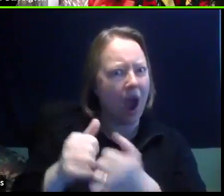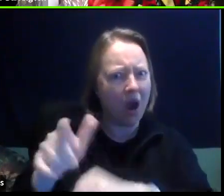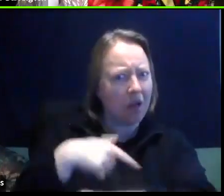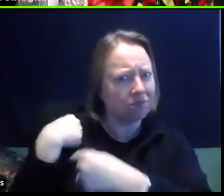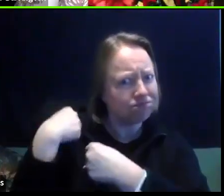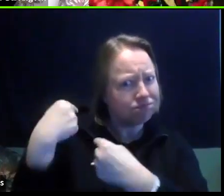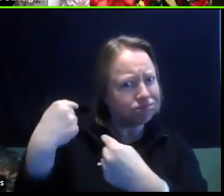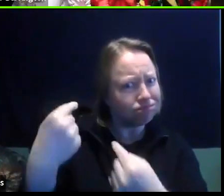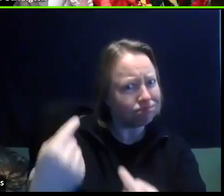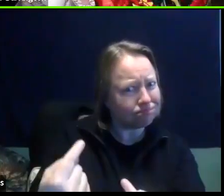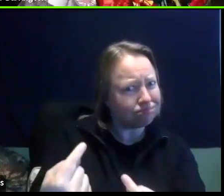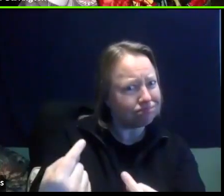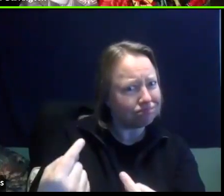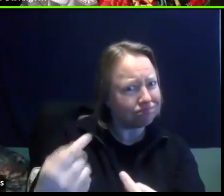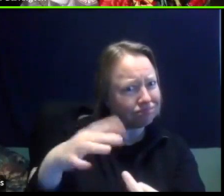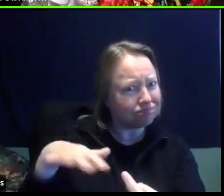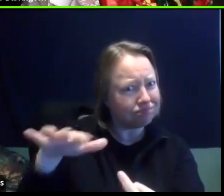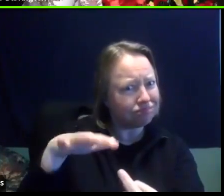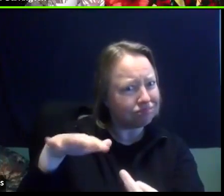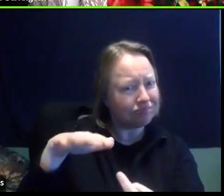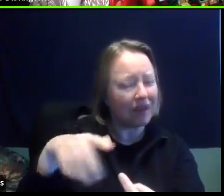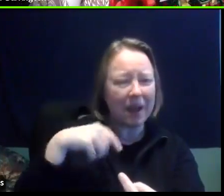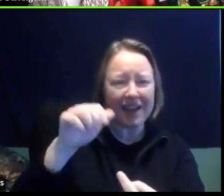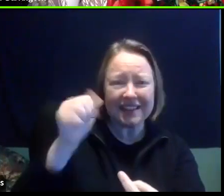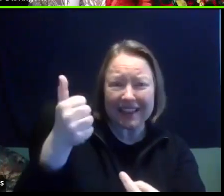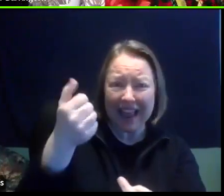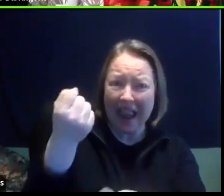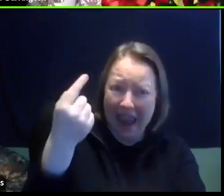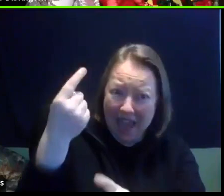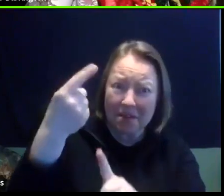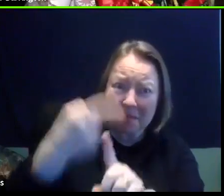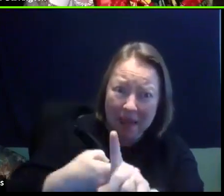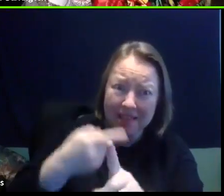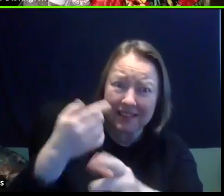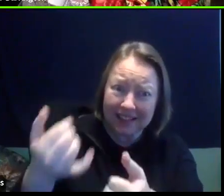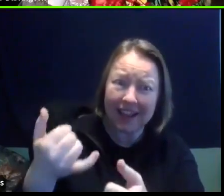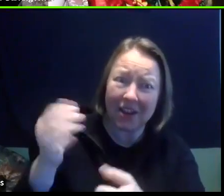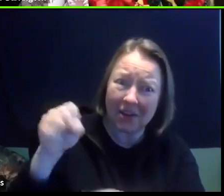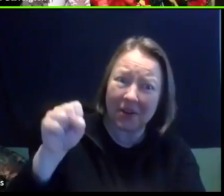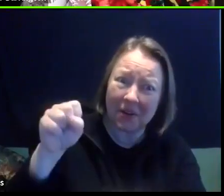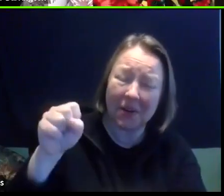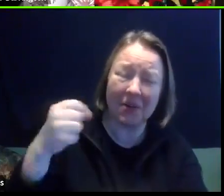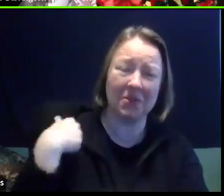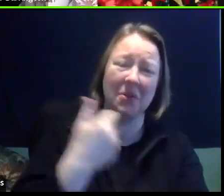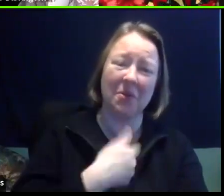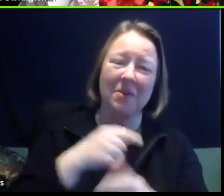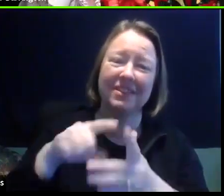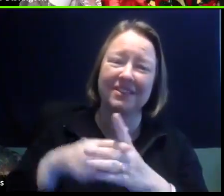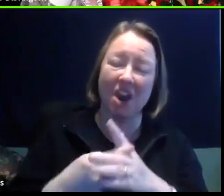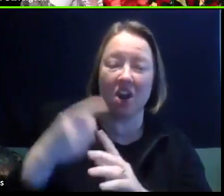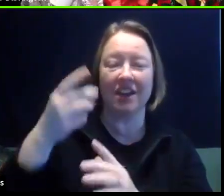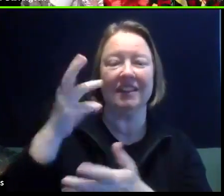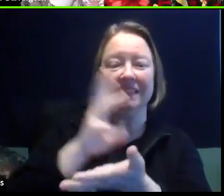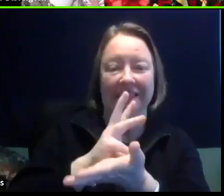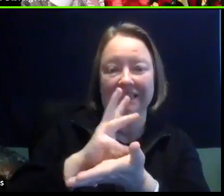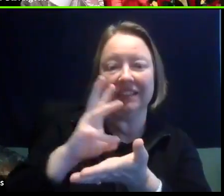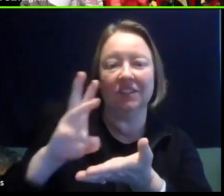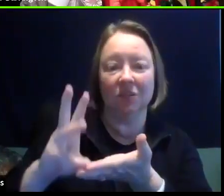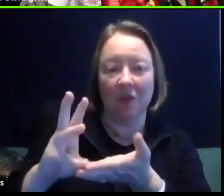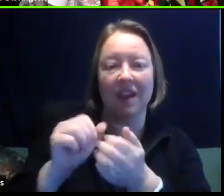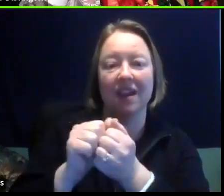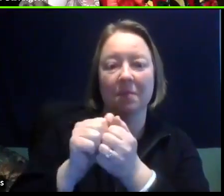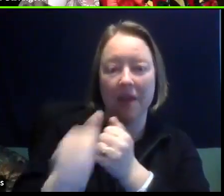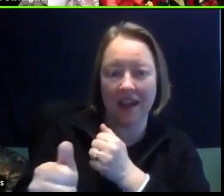been now, Beth? About 10, 11 months now. Yes. We started 6 weeks after